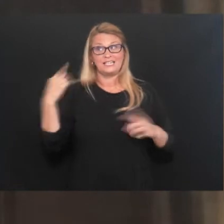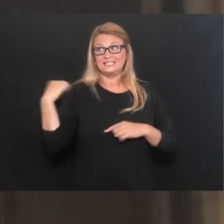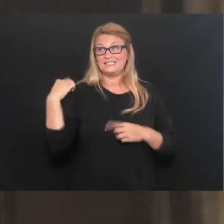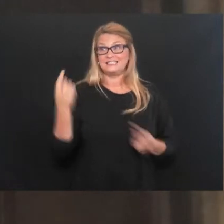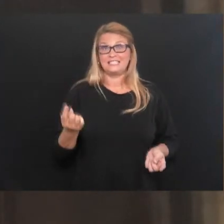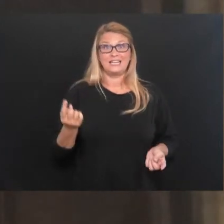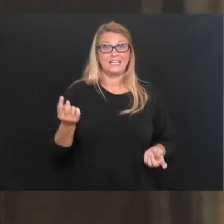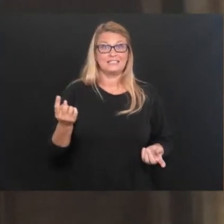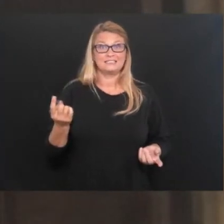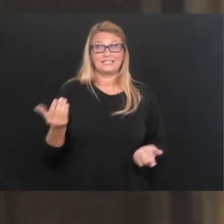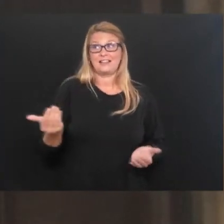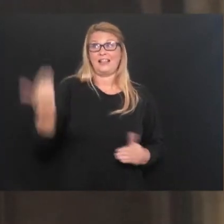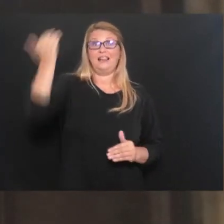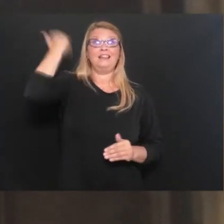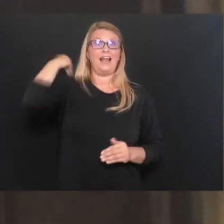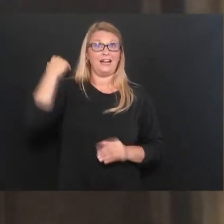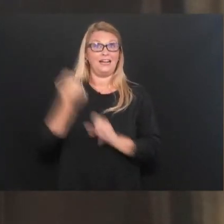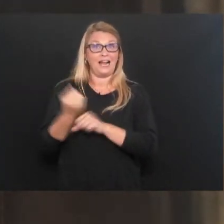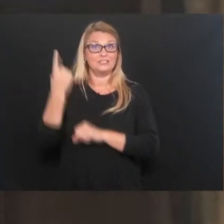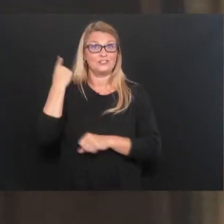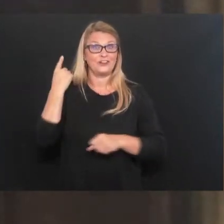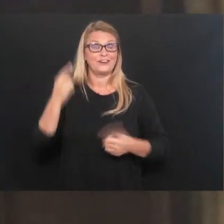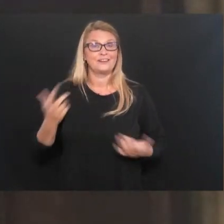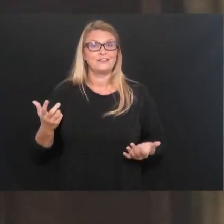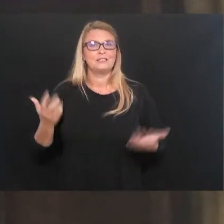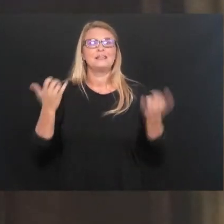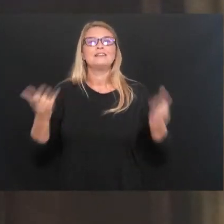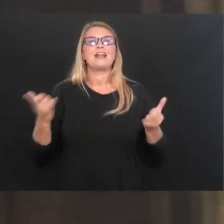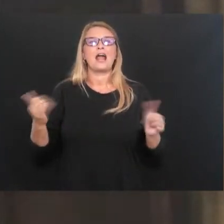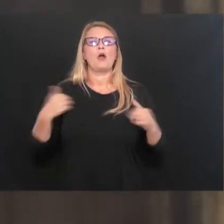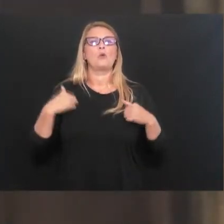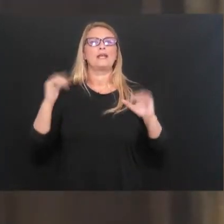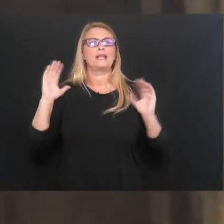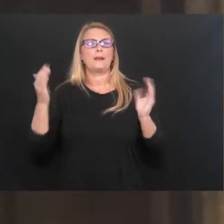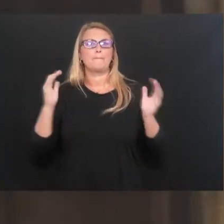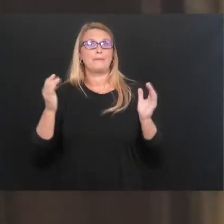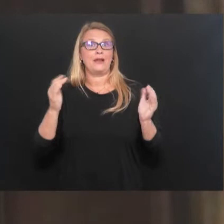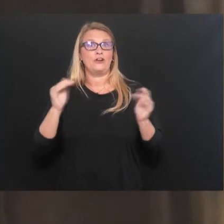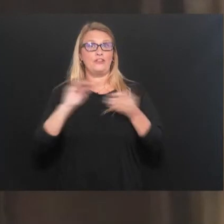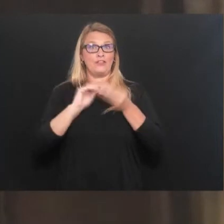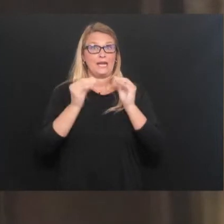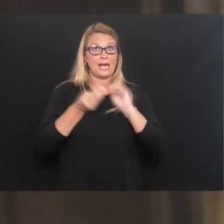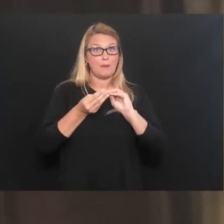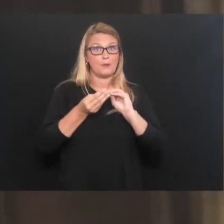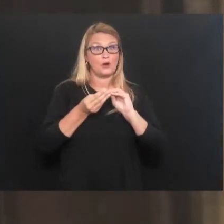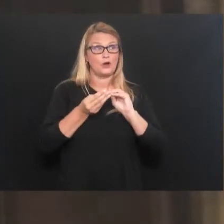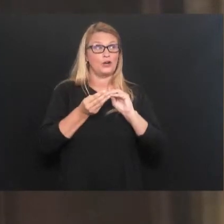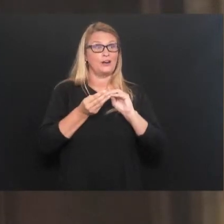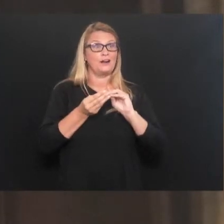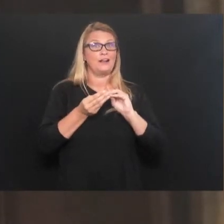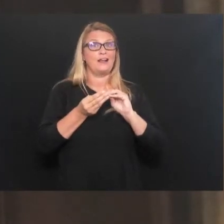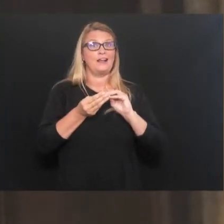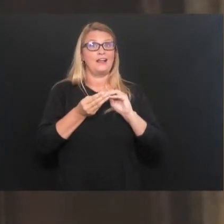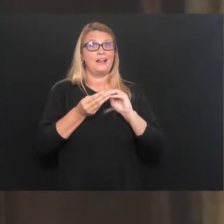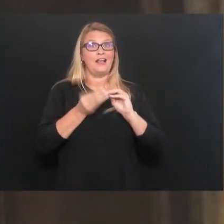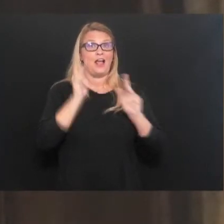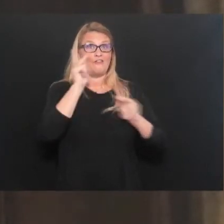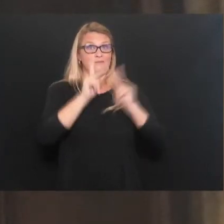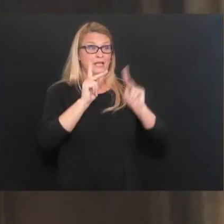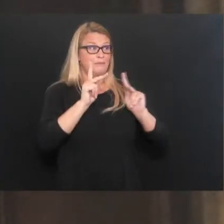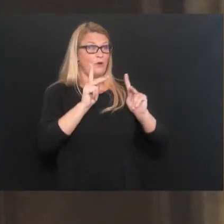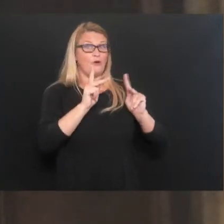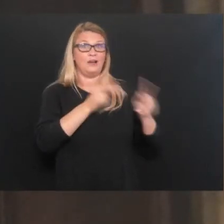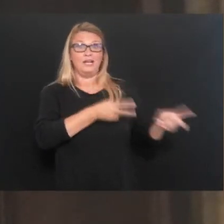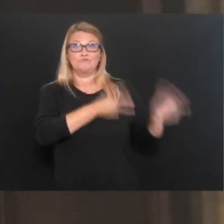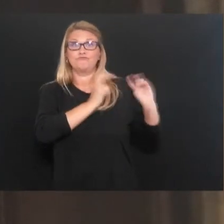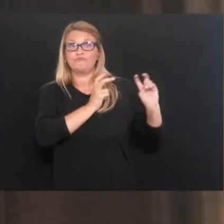former peak. And the last thing I'll say is, when we compare the rate of speed of our hospitals being filled with folks with